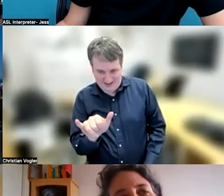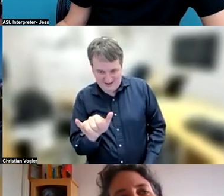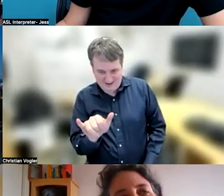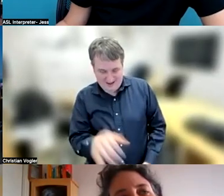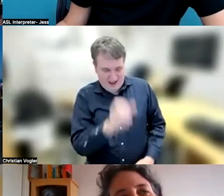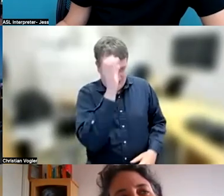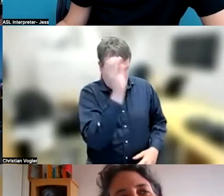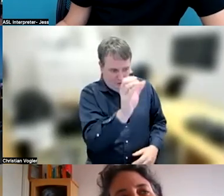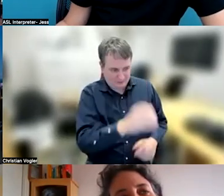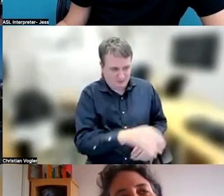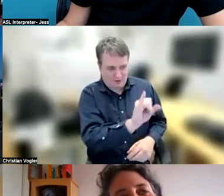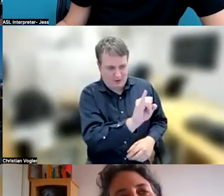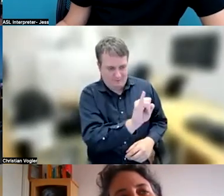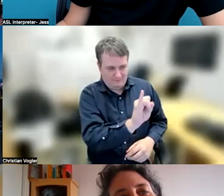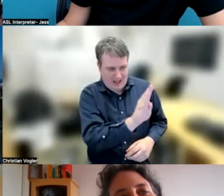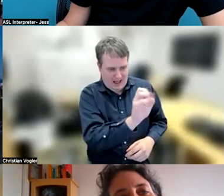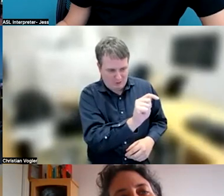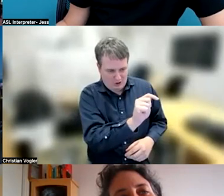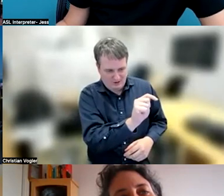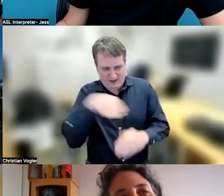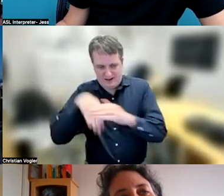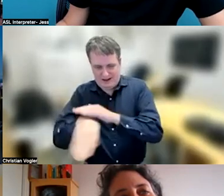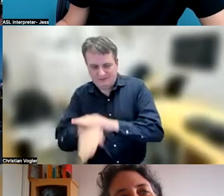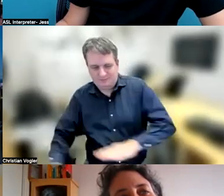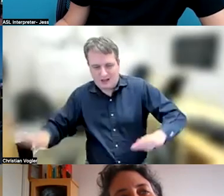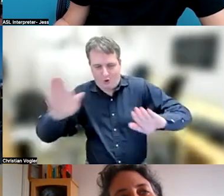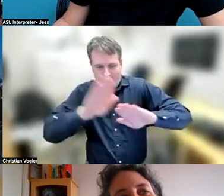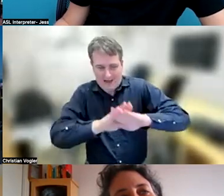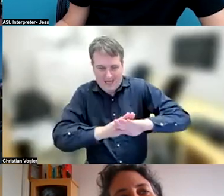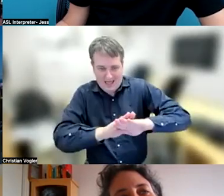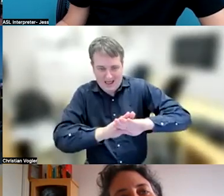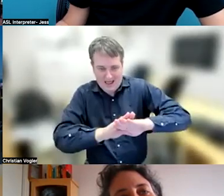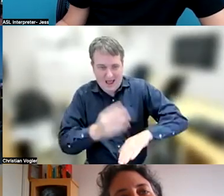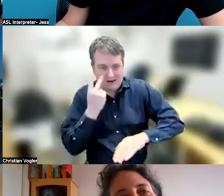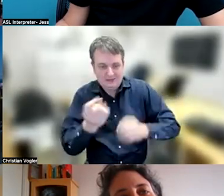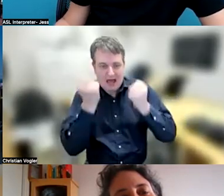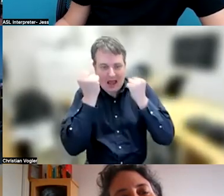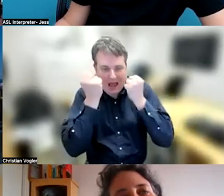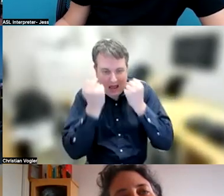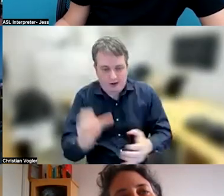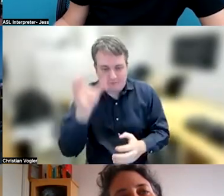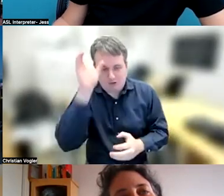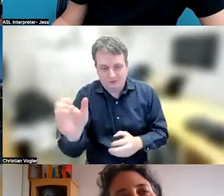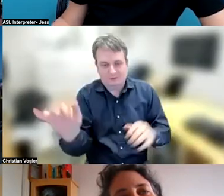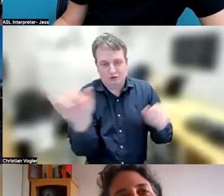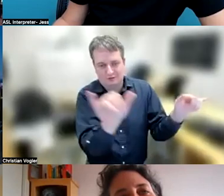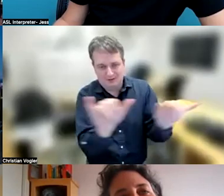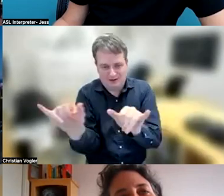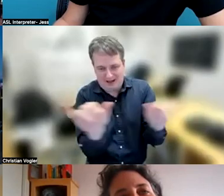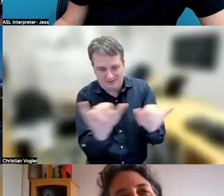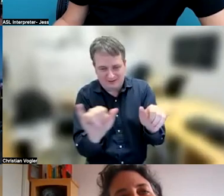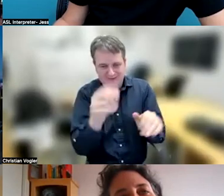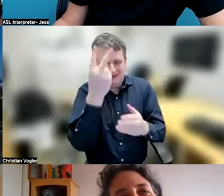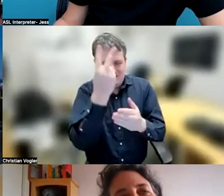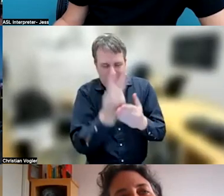And so when we look at that issue and the concept of the iBot and providing access overlays, I